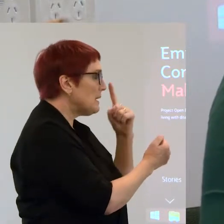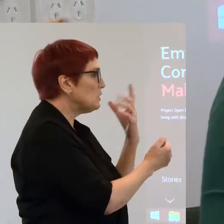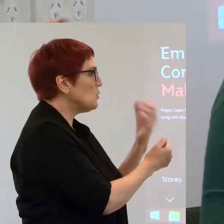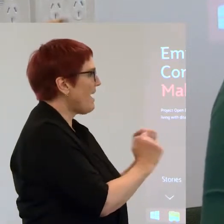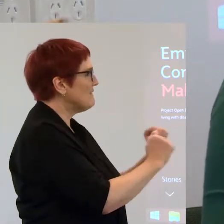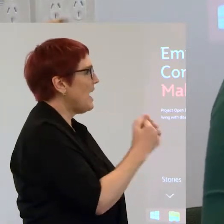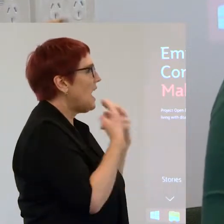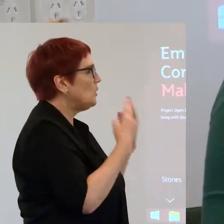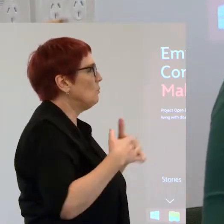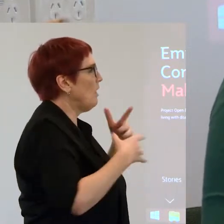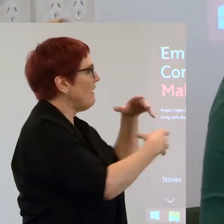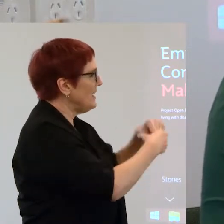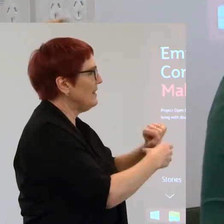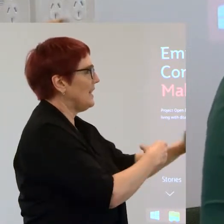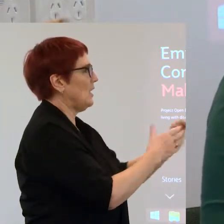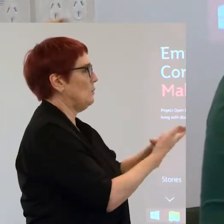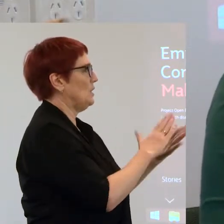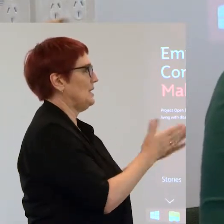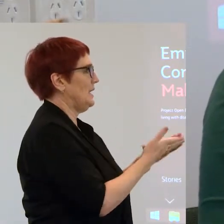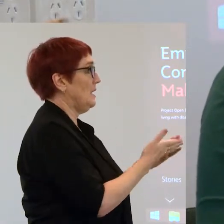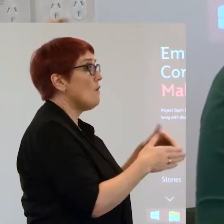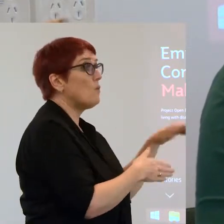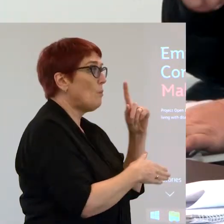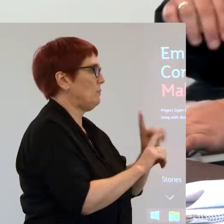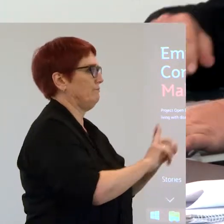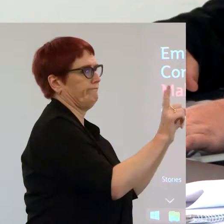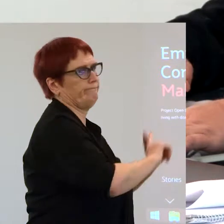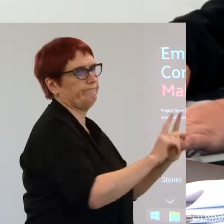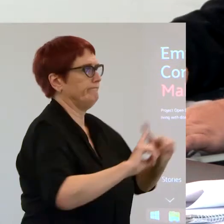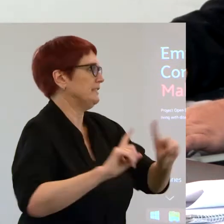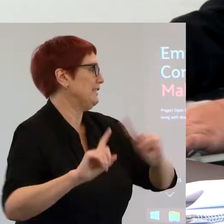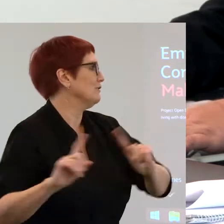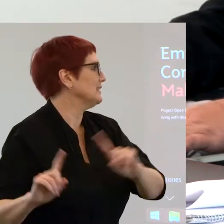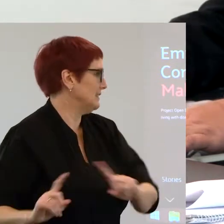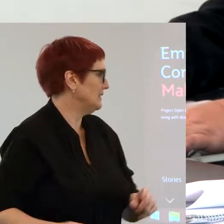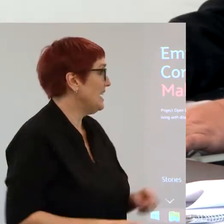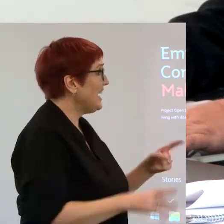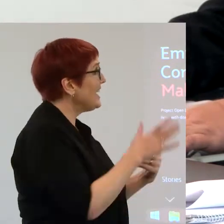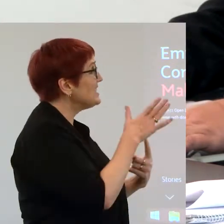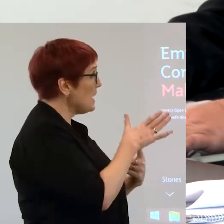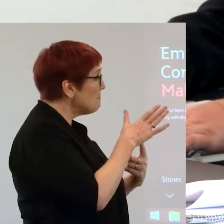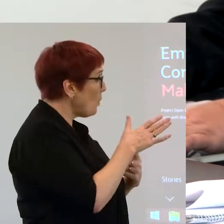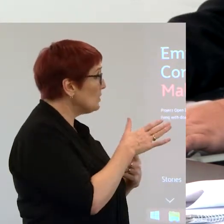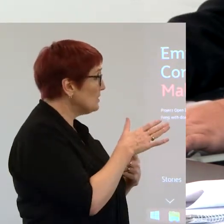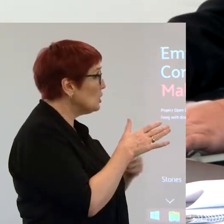ordinary life within the community, and that's going to look different for everyone. And so I think that's a really important point to keep in mind when